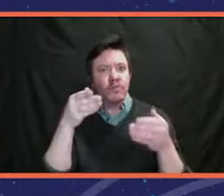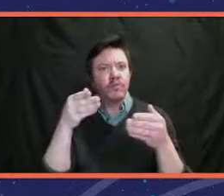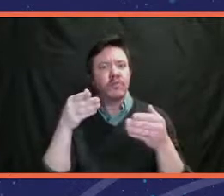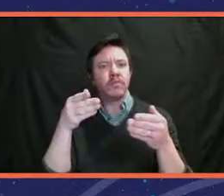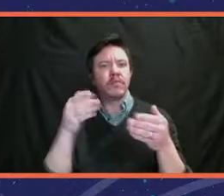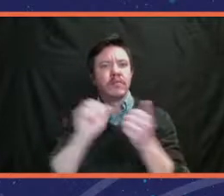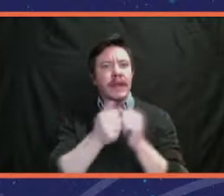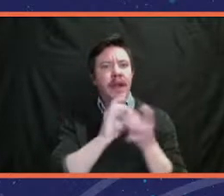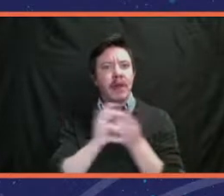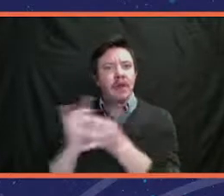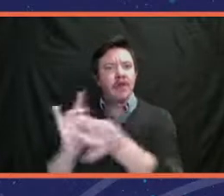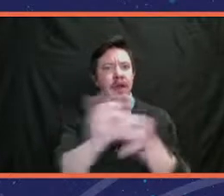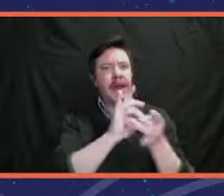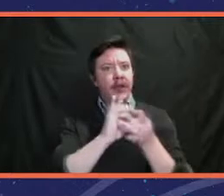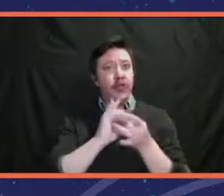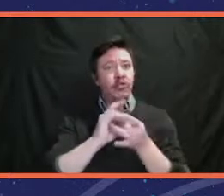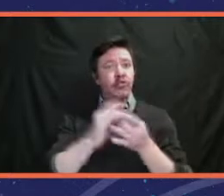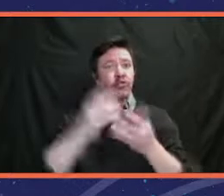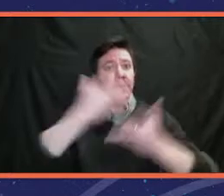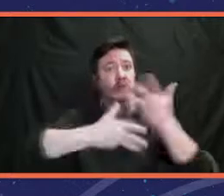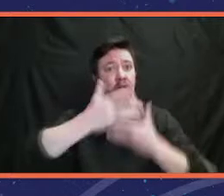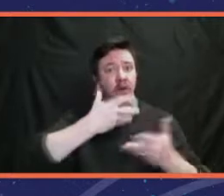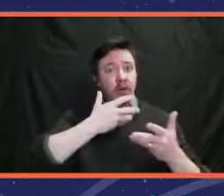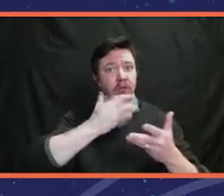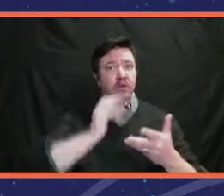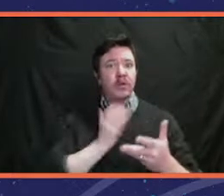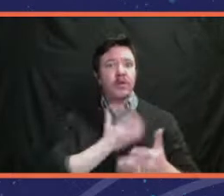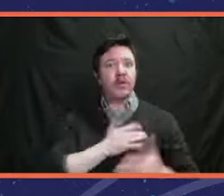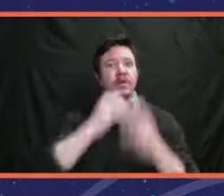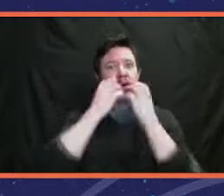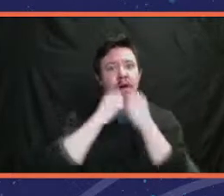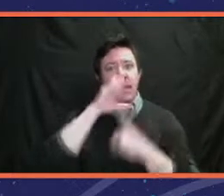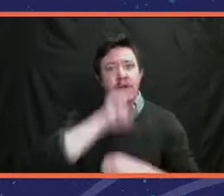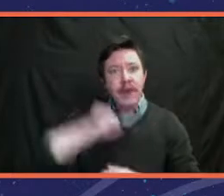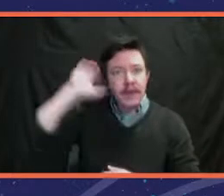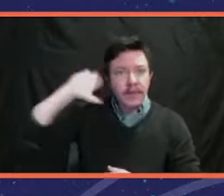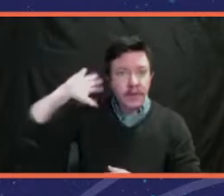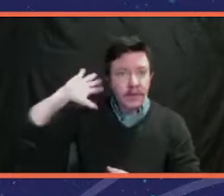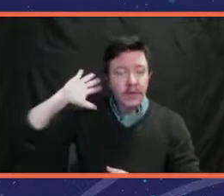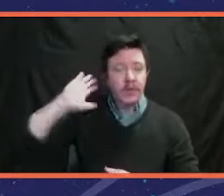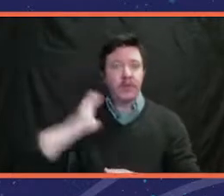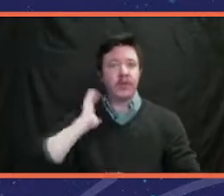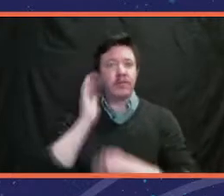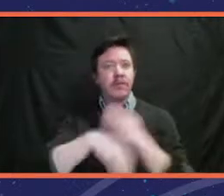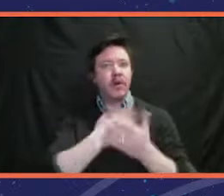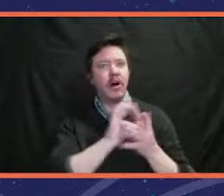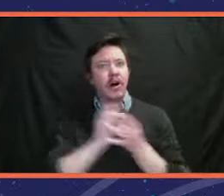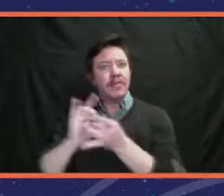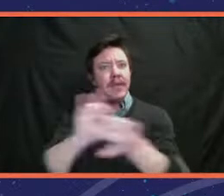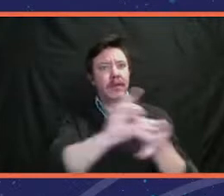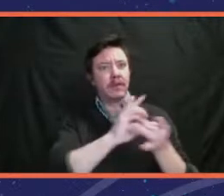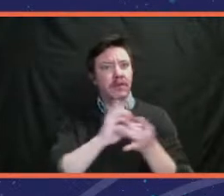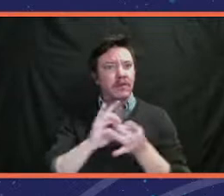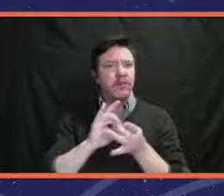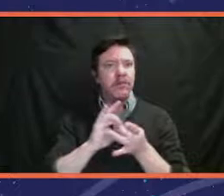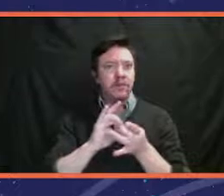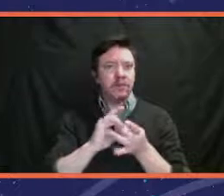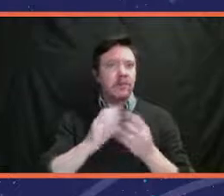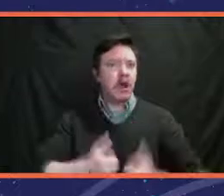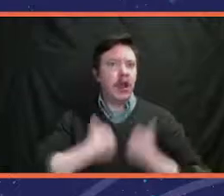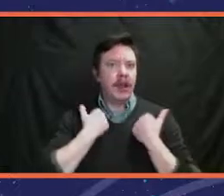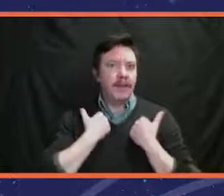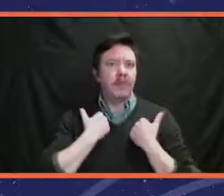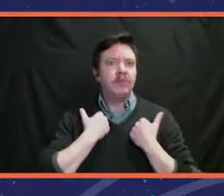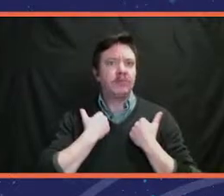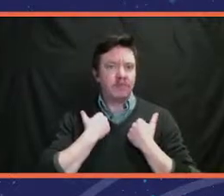one another, to our ancestors, to all the beings we're connected with an understanding that, just